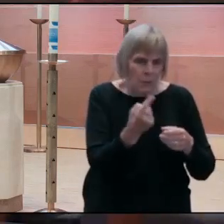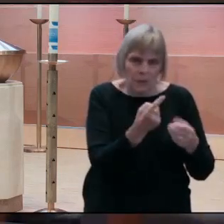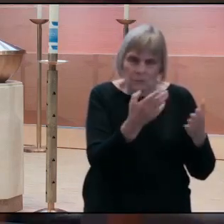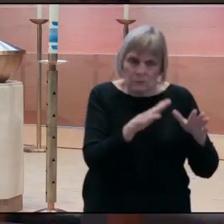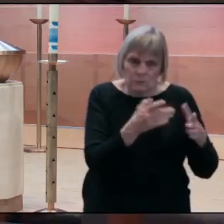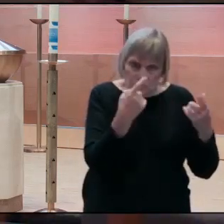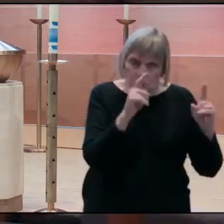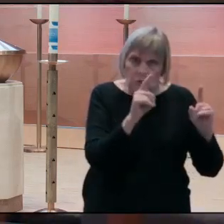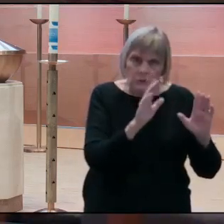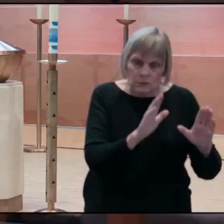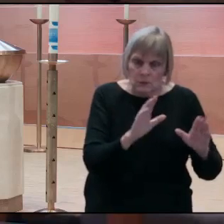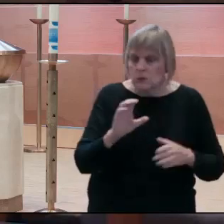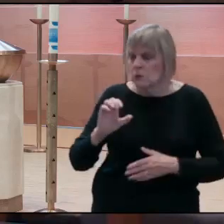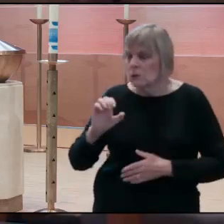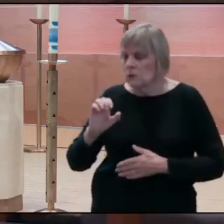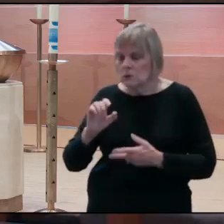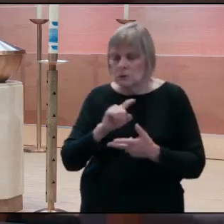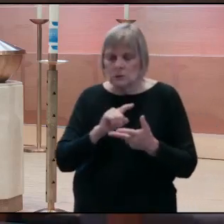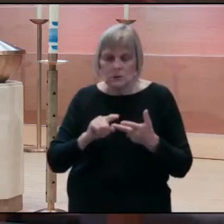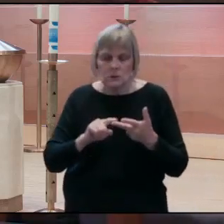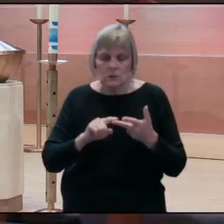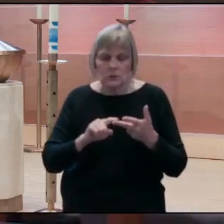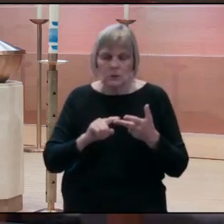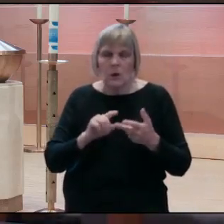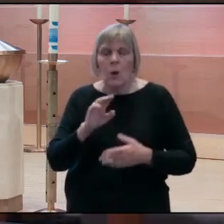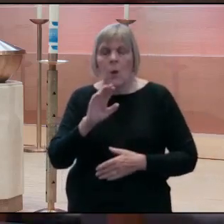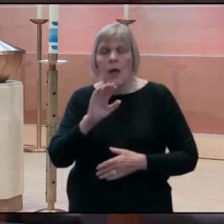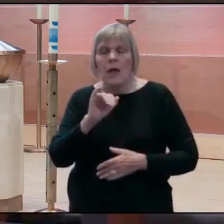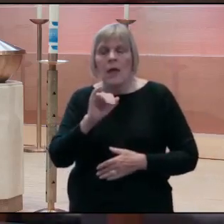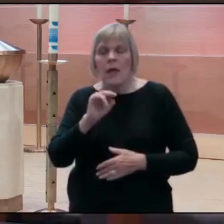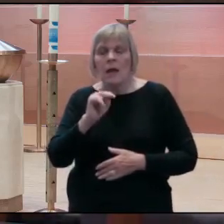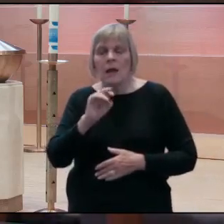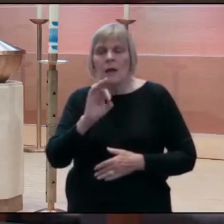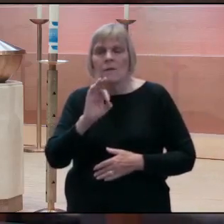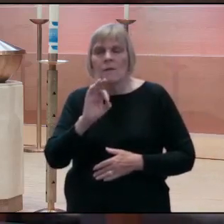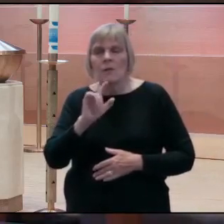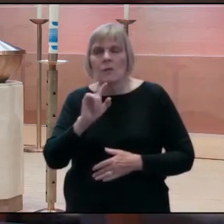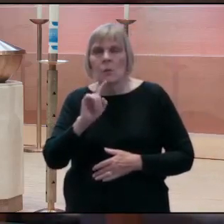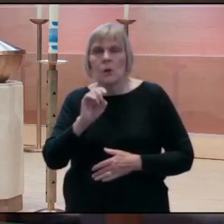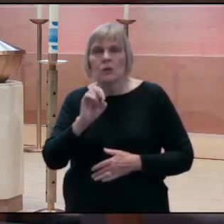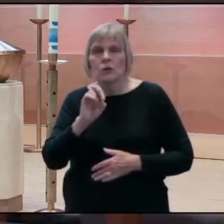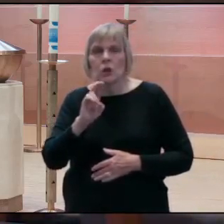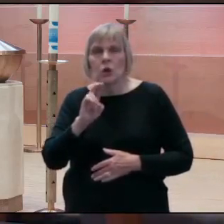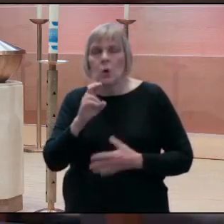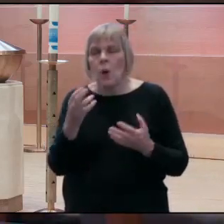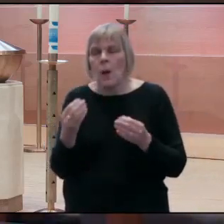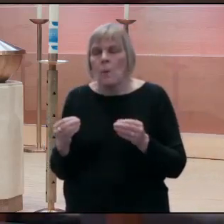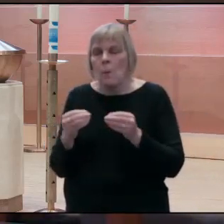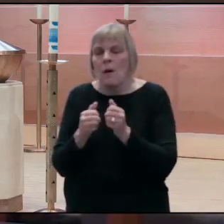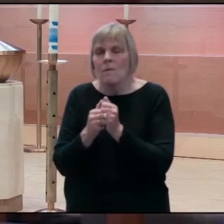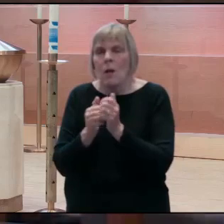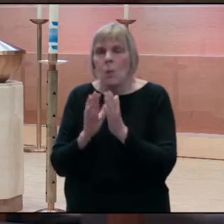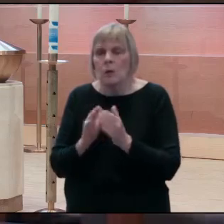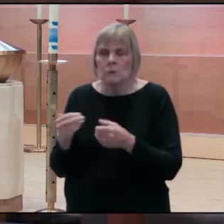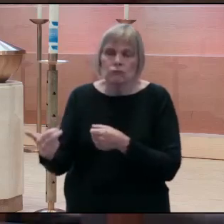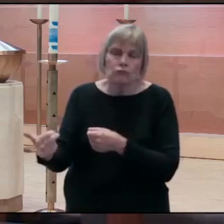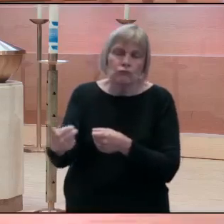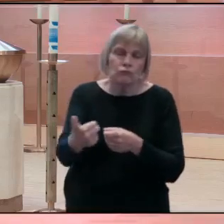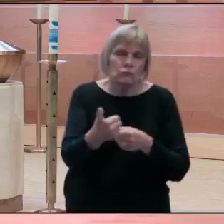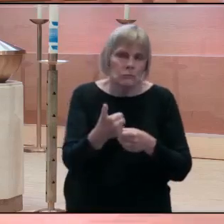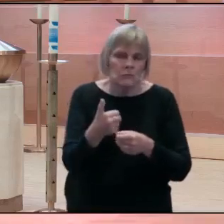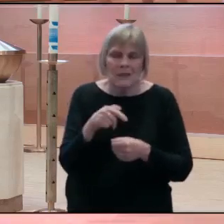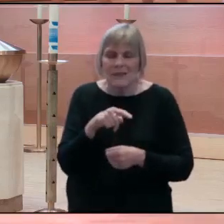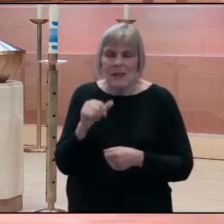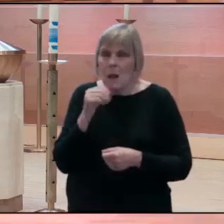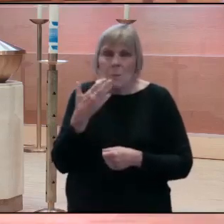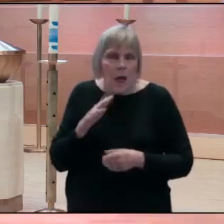right? Social media, you know, an influencer, let's say, they want you a part of their community so they can get more followers. And so while none of